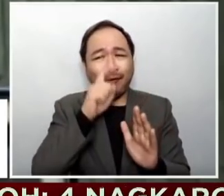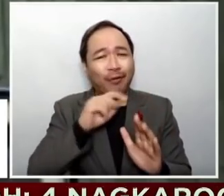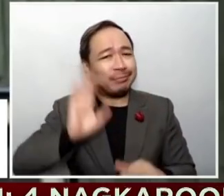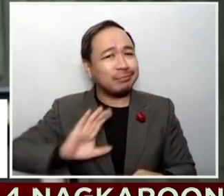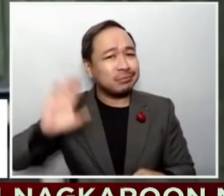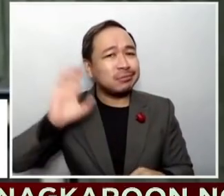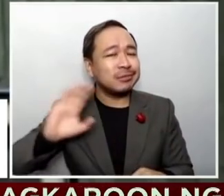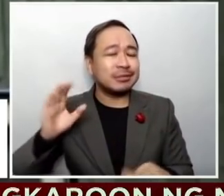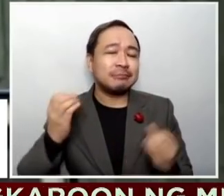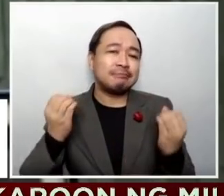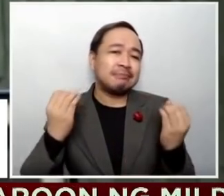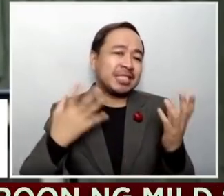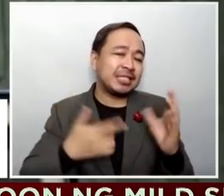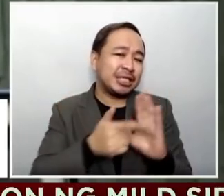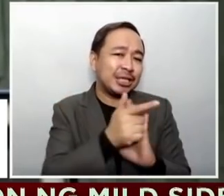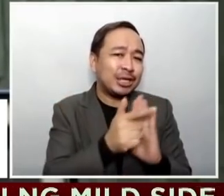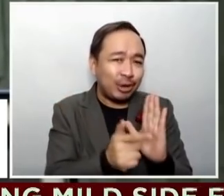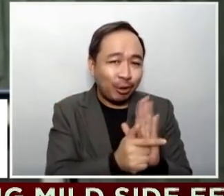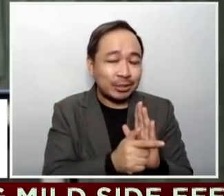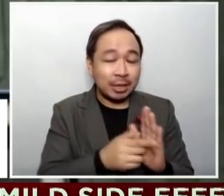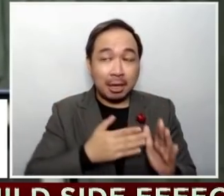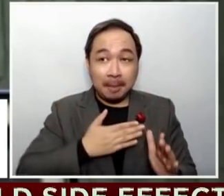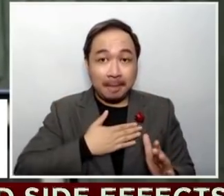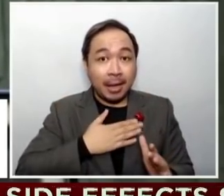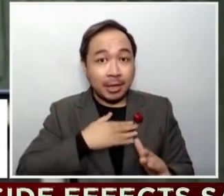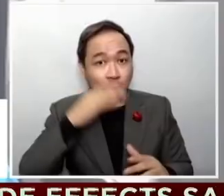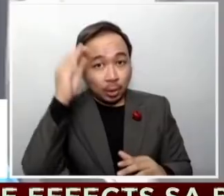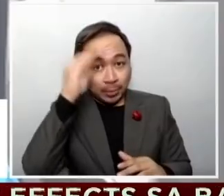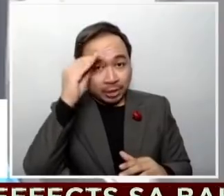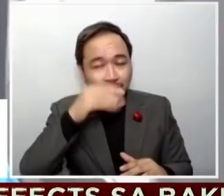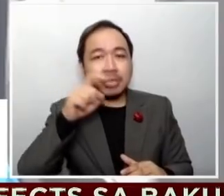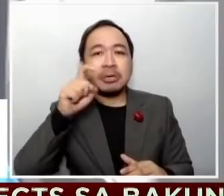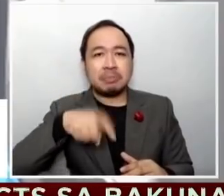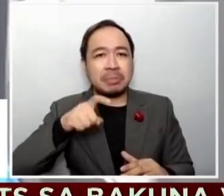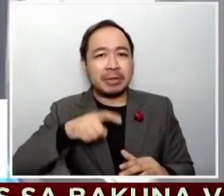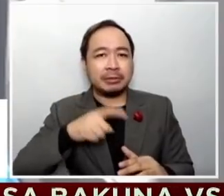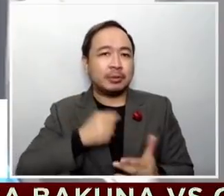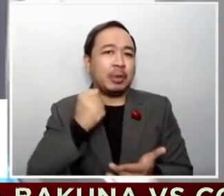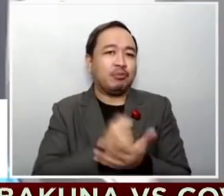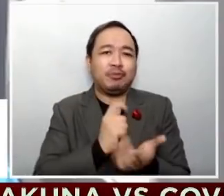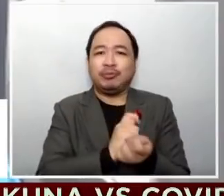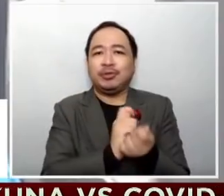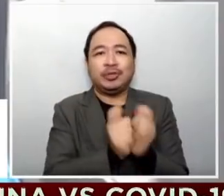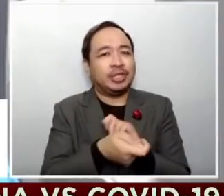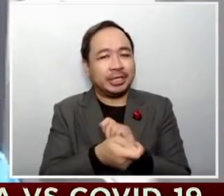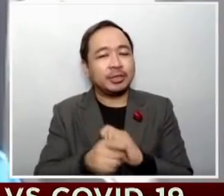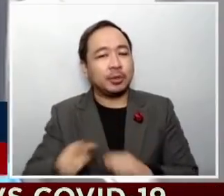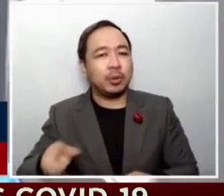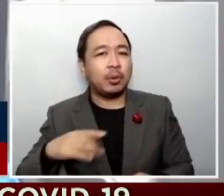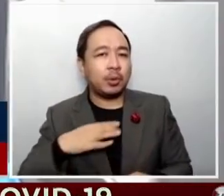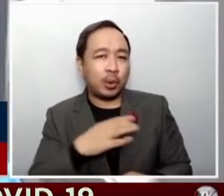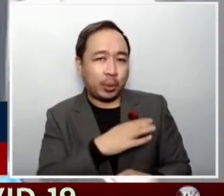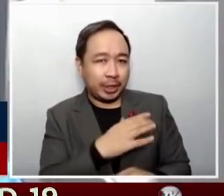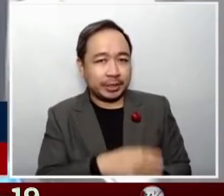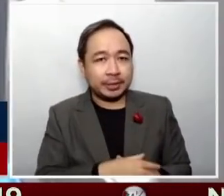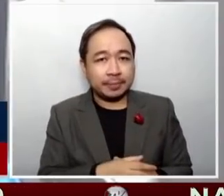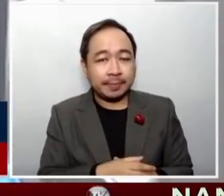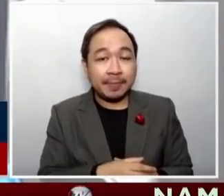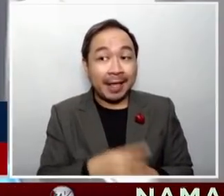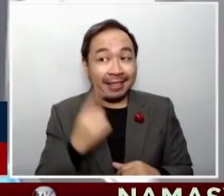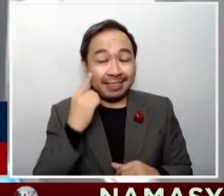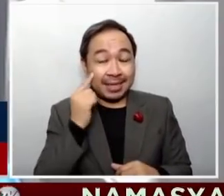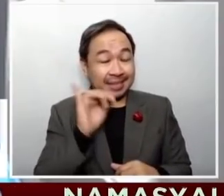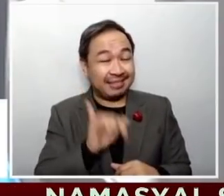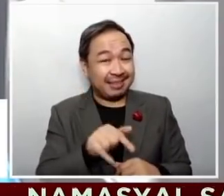na sa tingin ko, dapat ipasa ng Kongreso. I consider this phenomenon